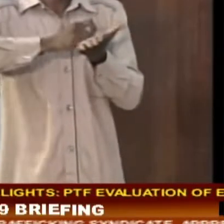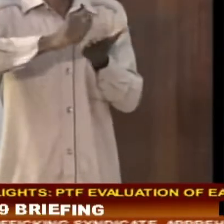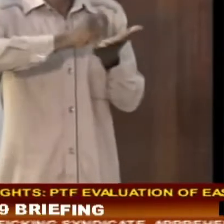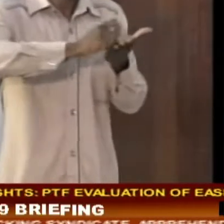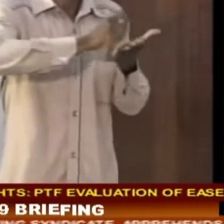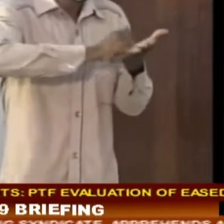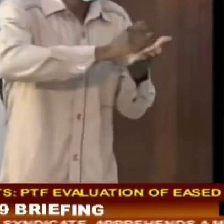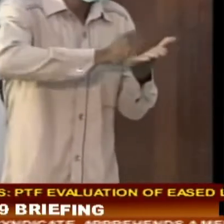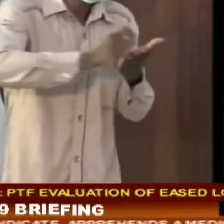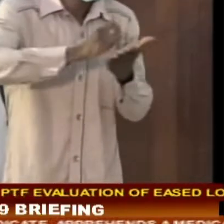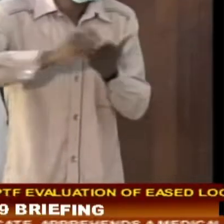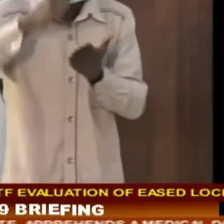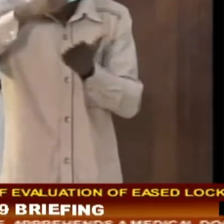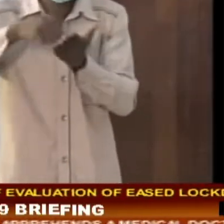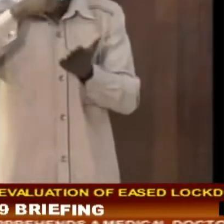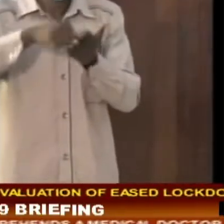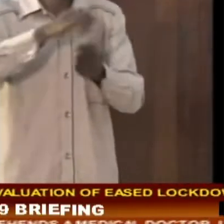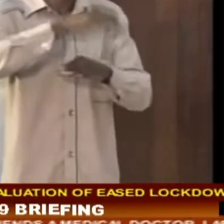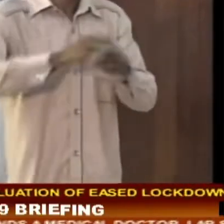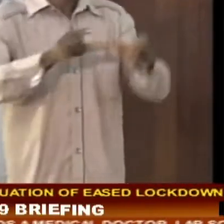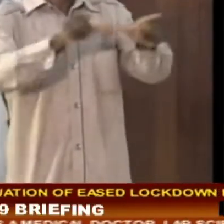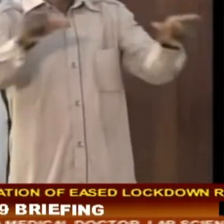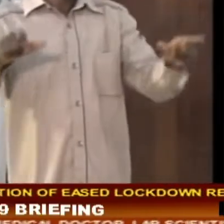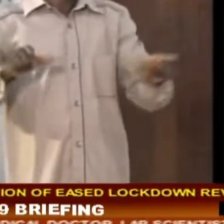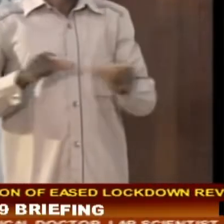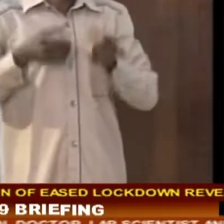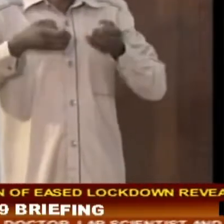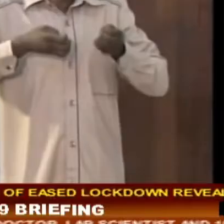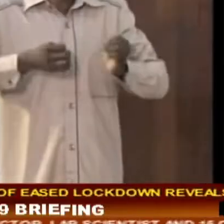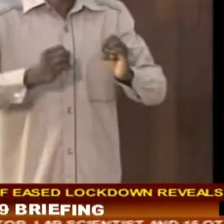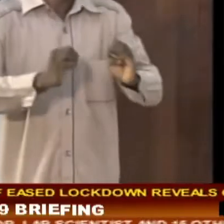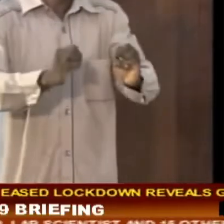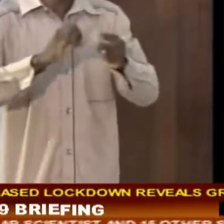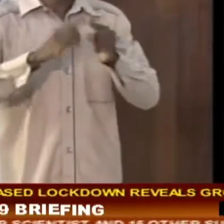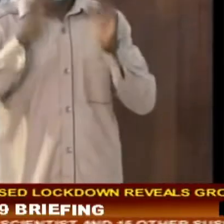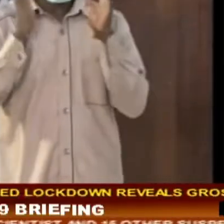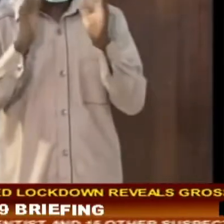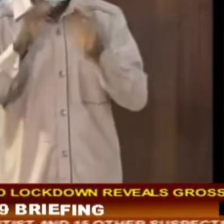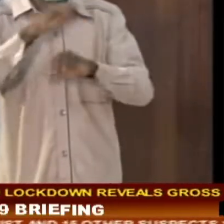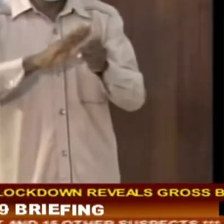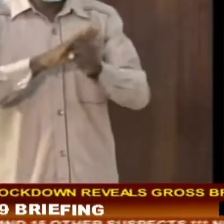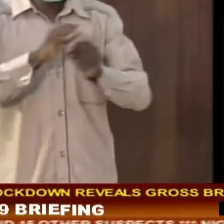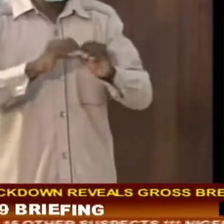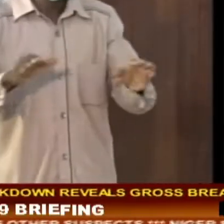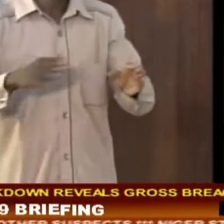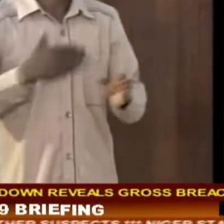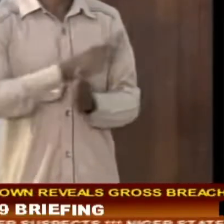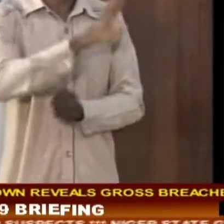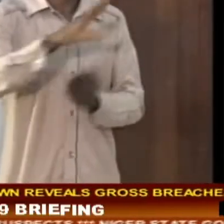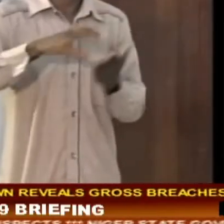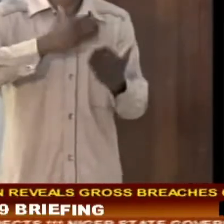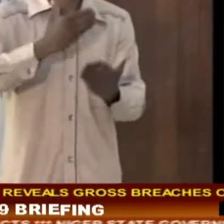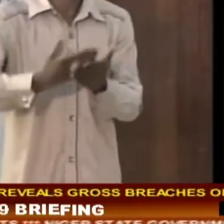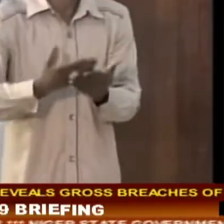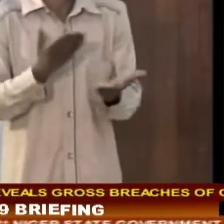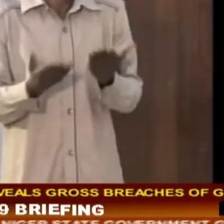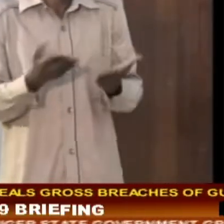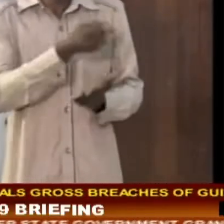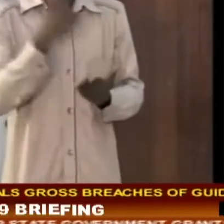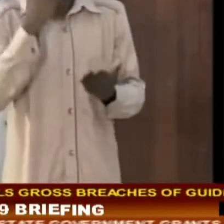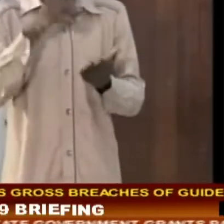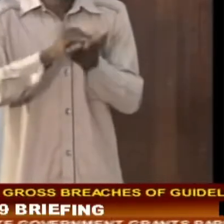proposals on indigenous uh e efforts to deal with covid-19 so I want to get your confirmation if you've actually seen